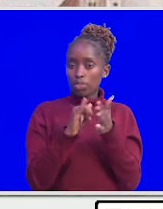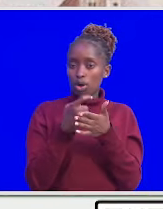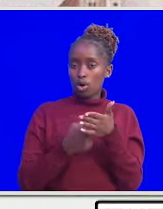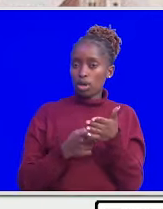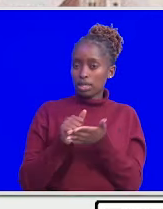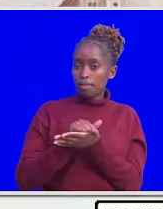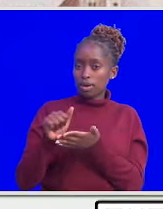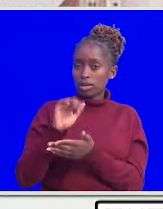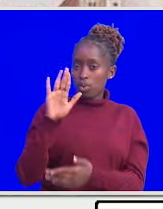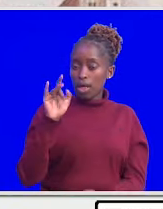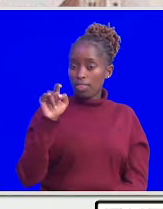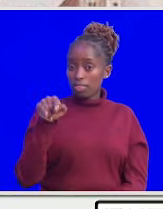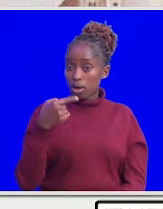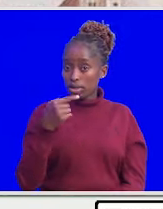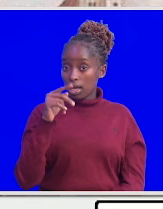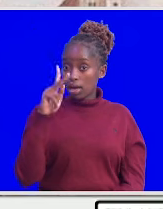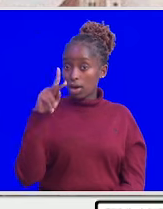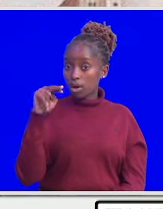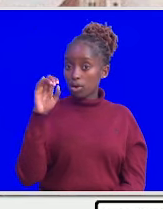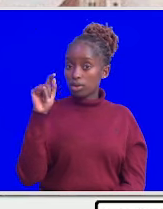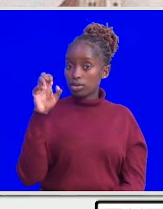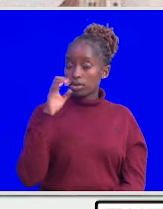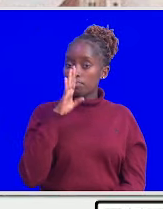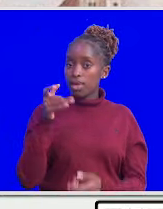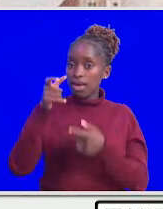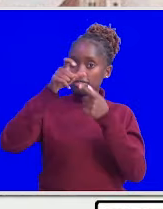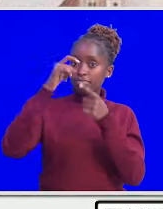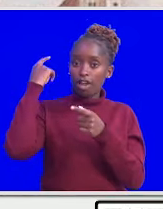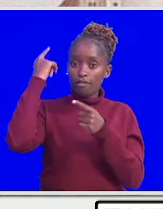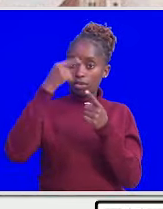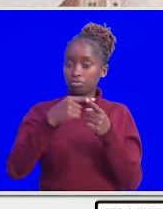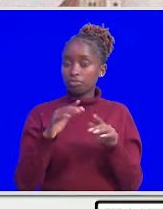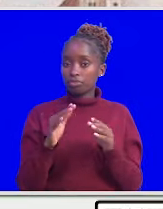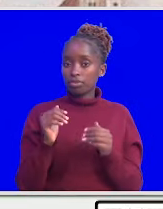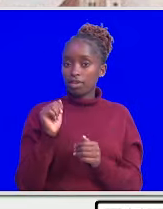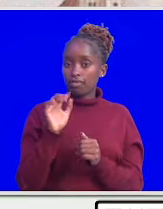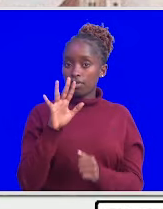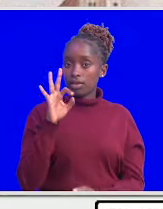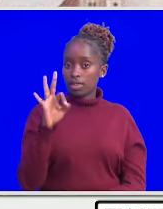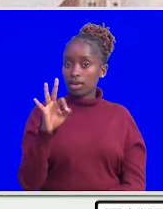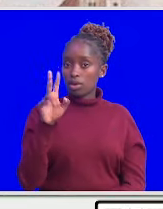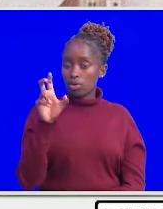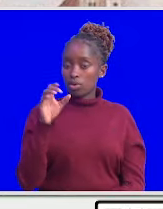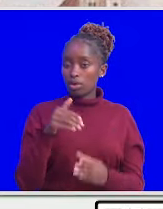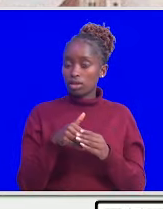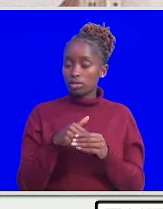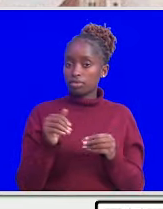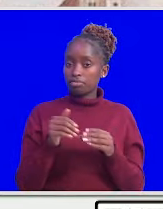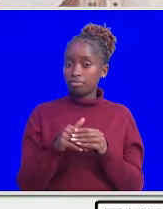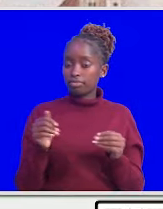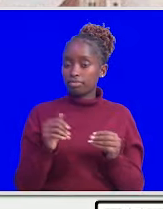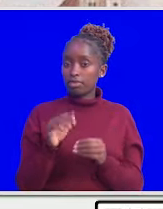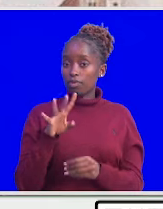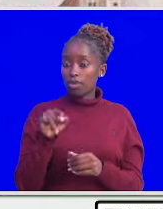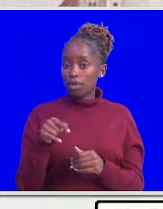printing 1,000 banknotes has been increased to an average of $53 or 6,800